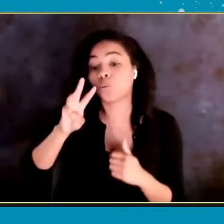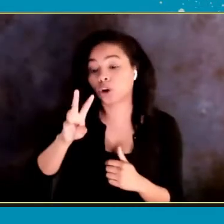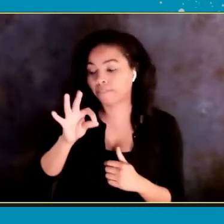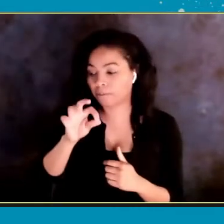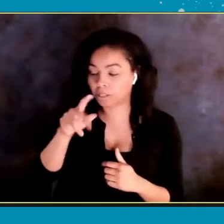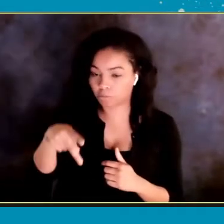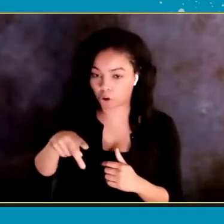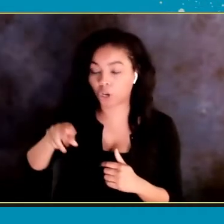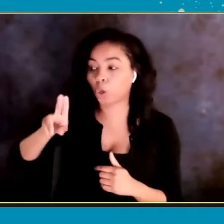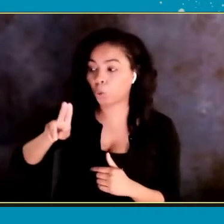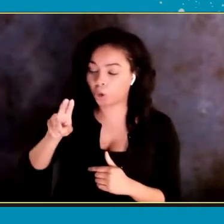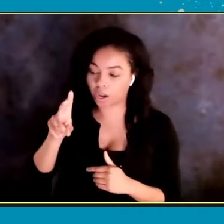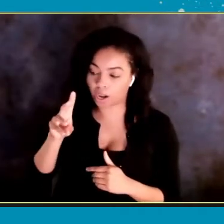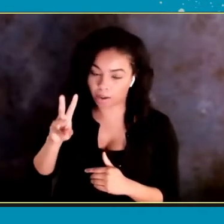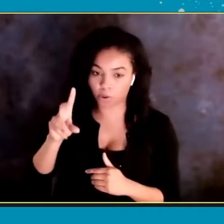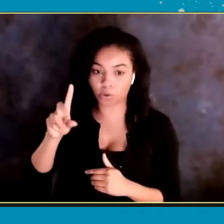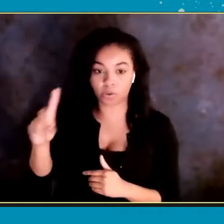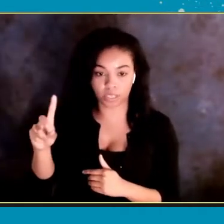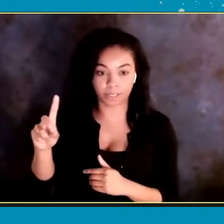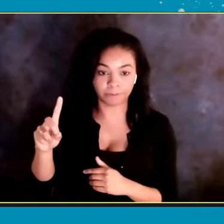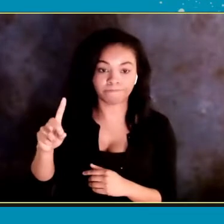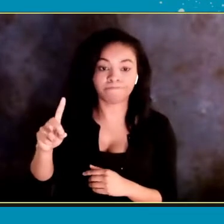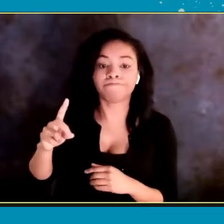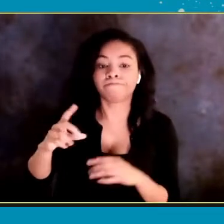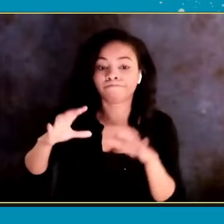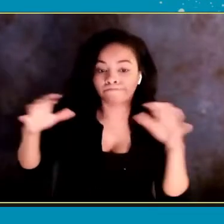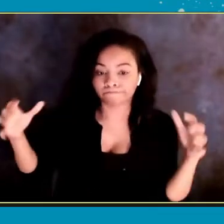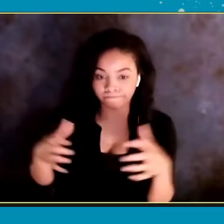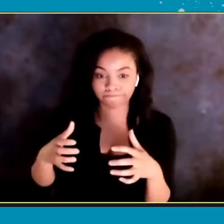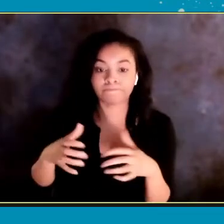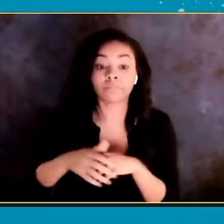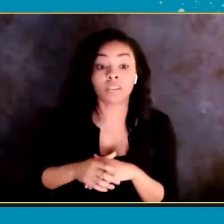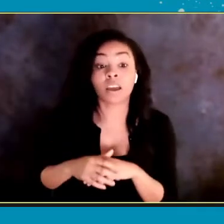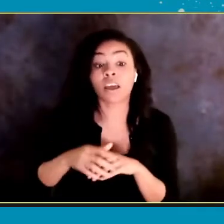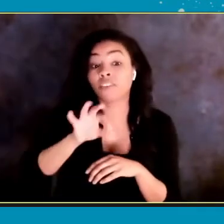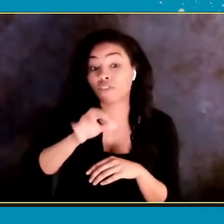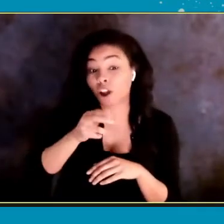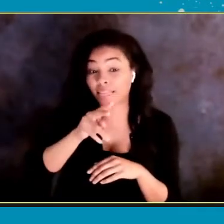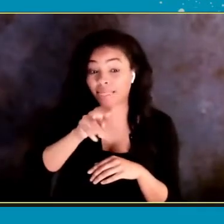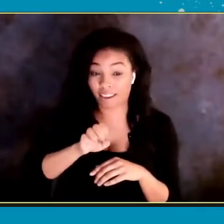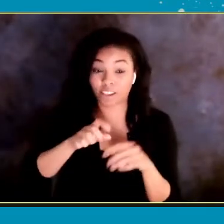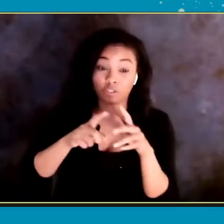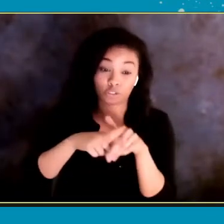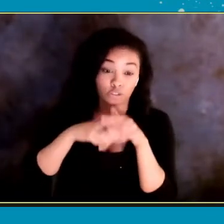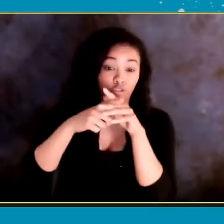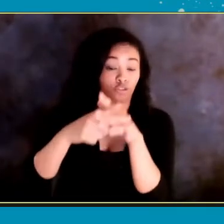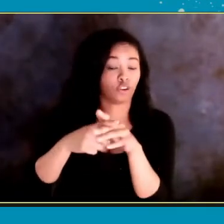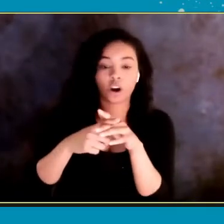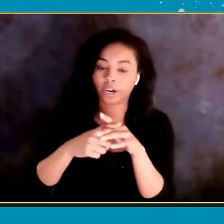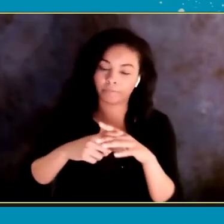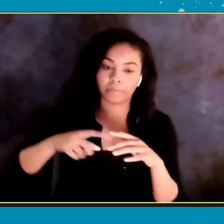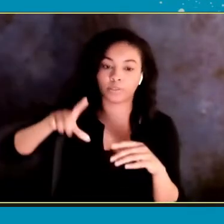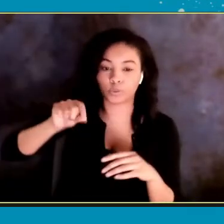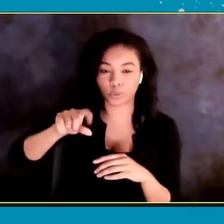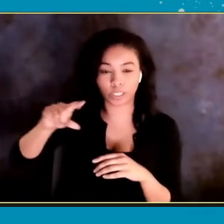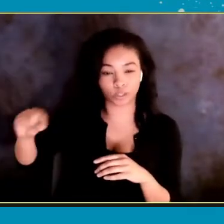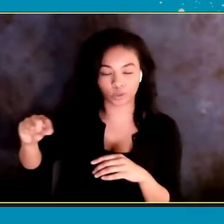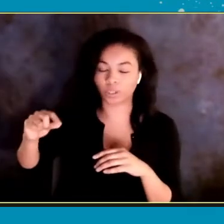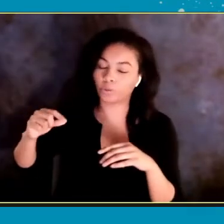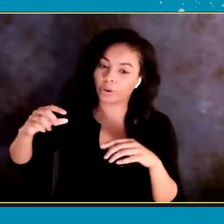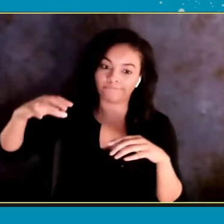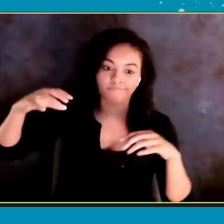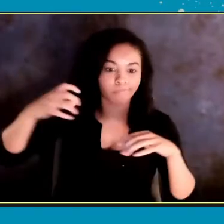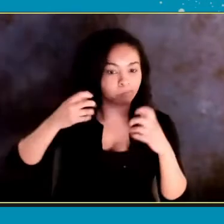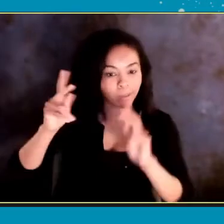Majority. The Frontline launched in the wake of 2020 uprisings that flooded the streets with millions of people, many of you and